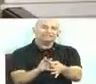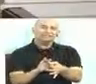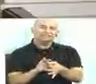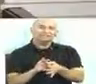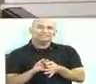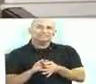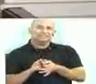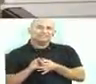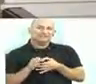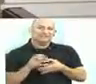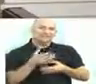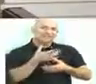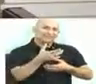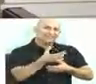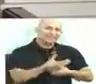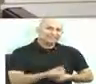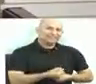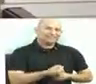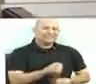dressed in God's